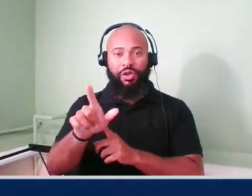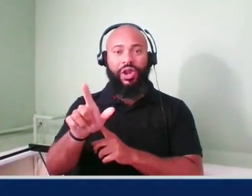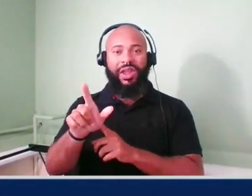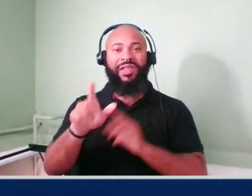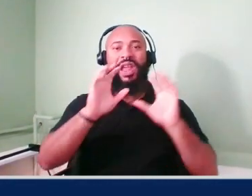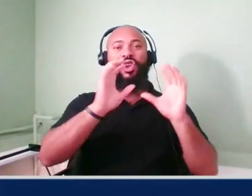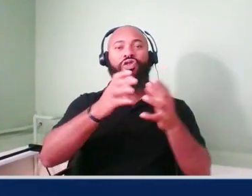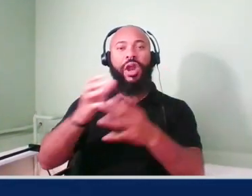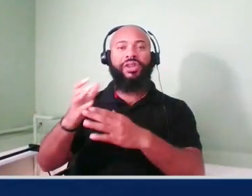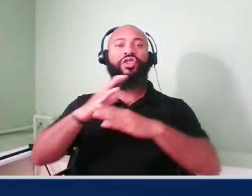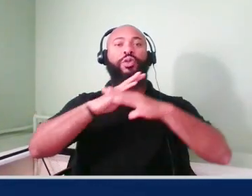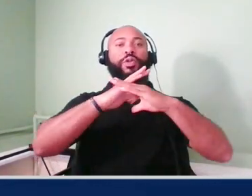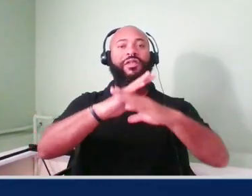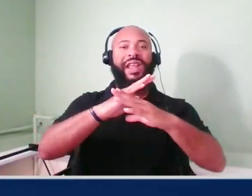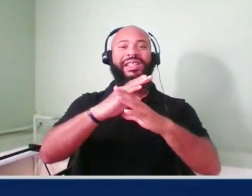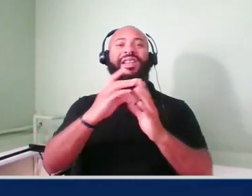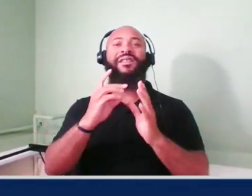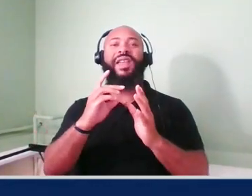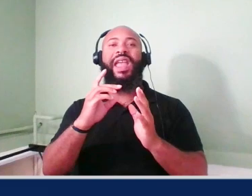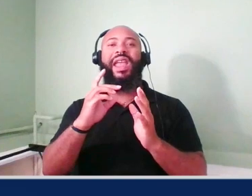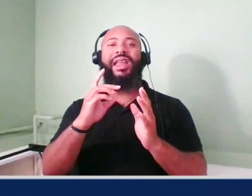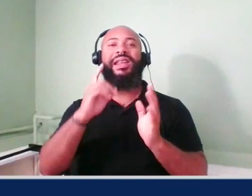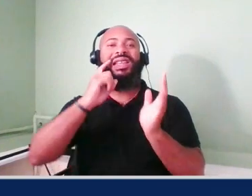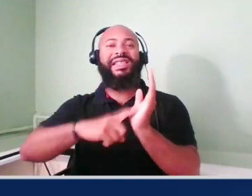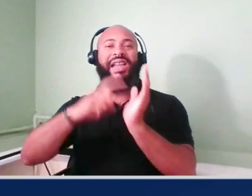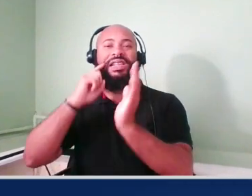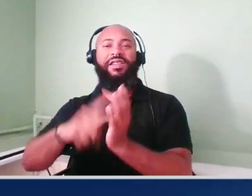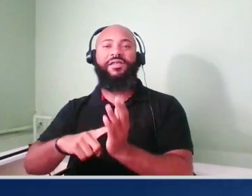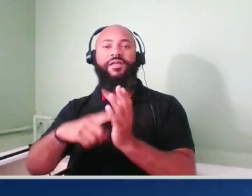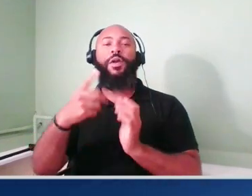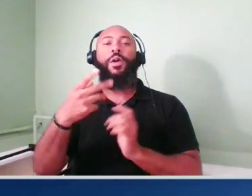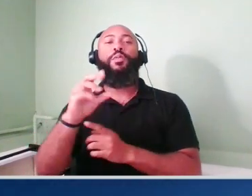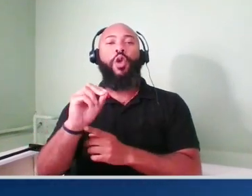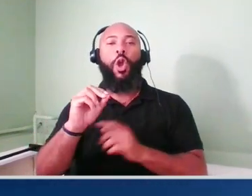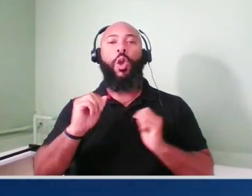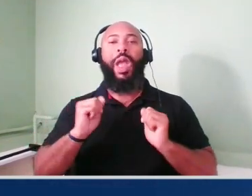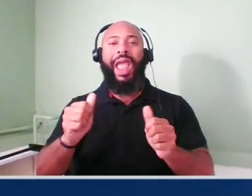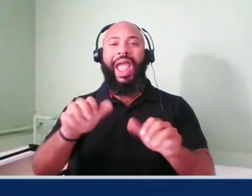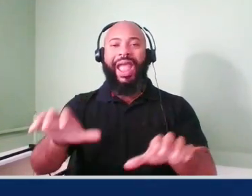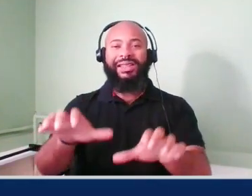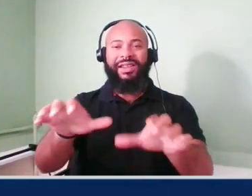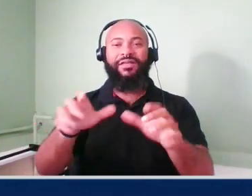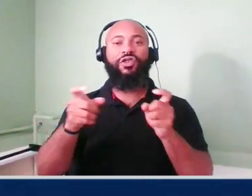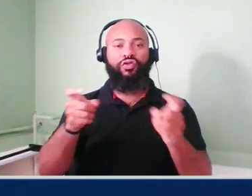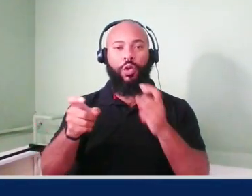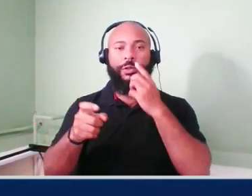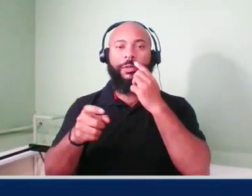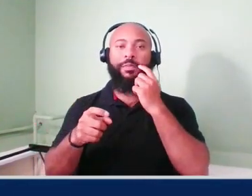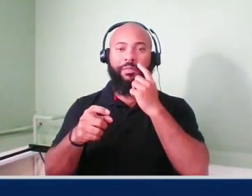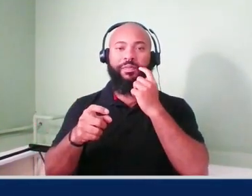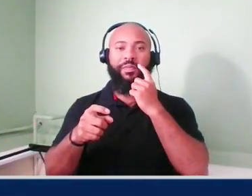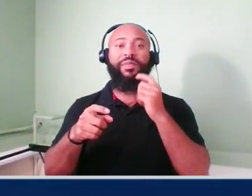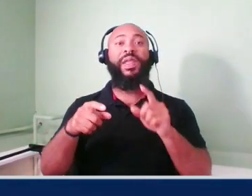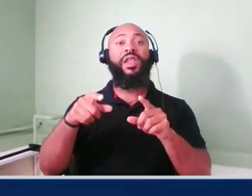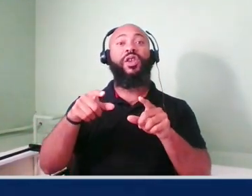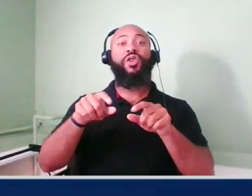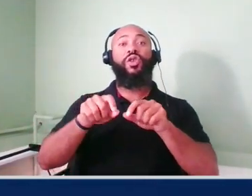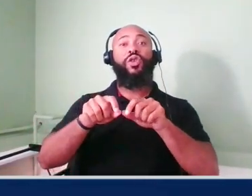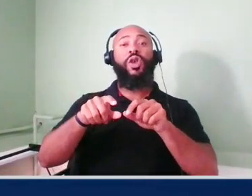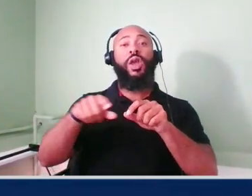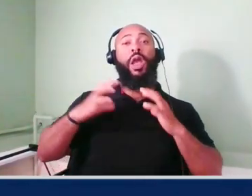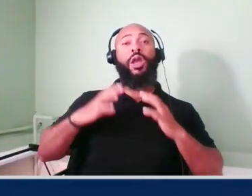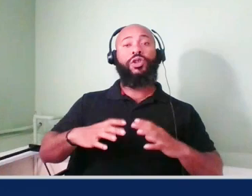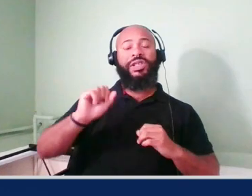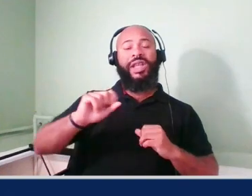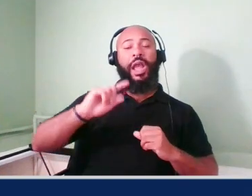detective, and proactive controls. And previous to this release of bulk operations for controls, customers could only submit 10